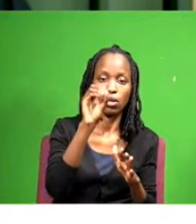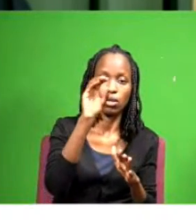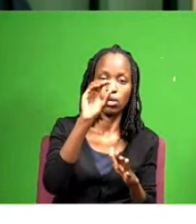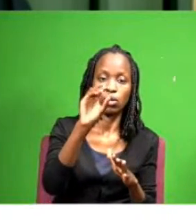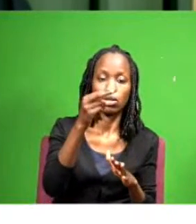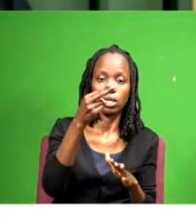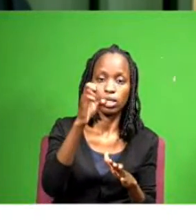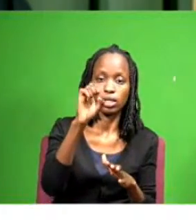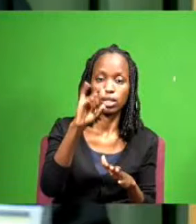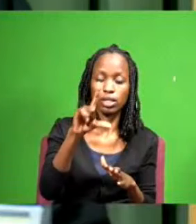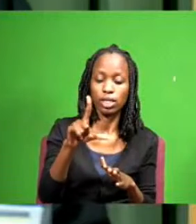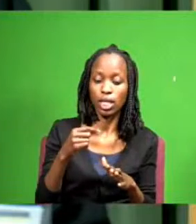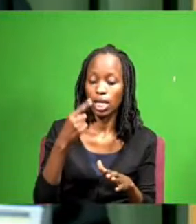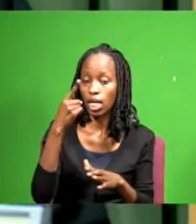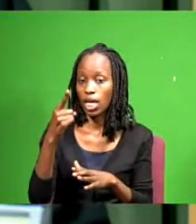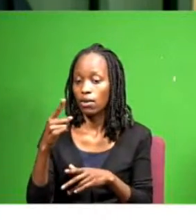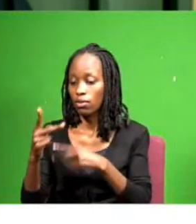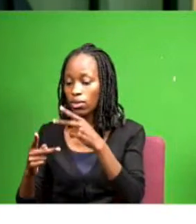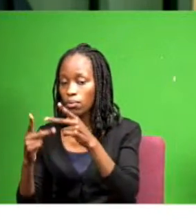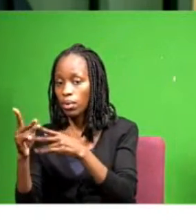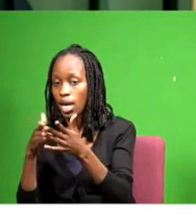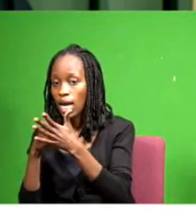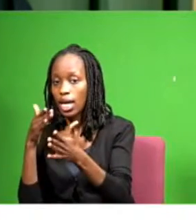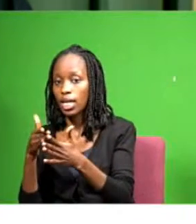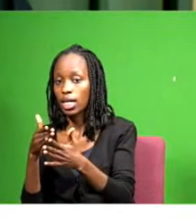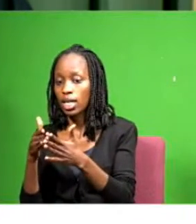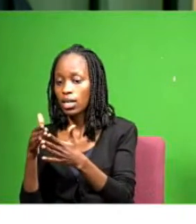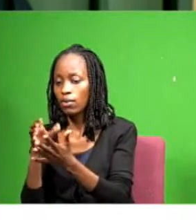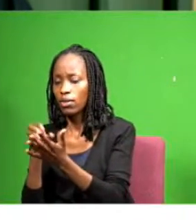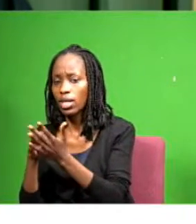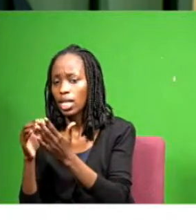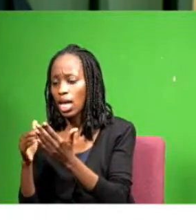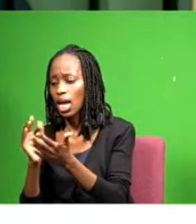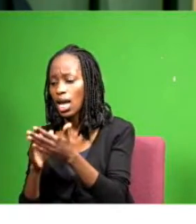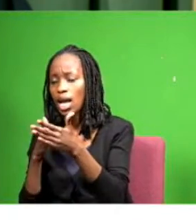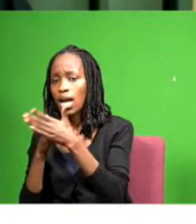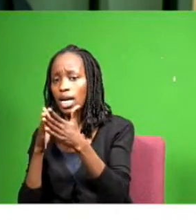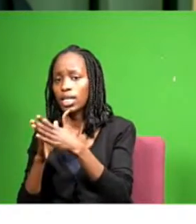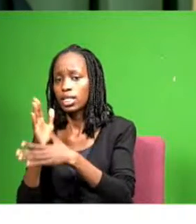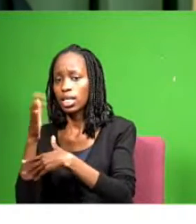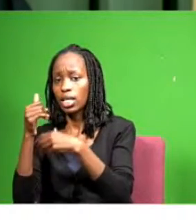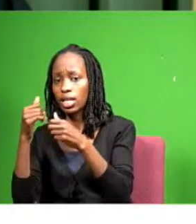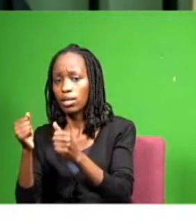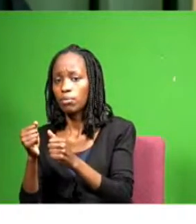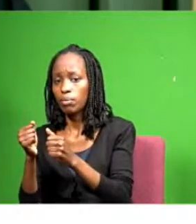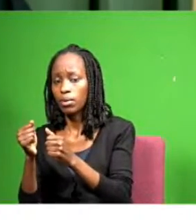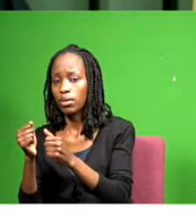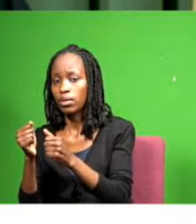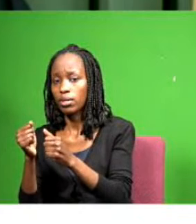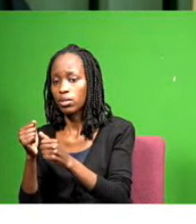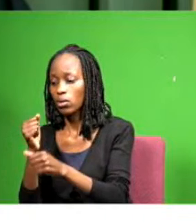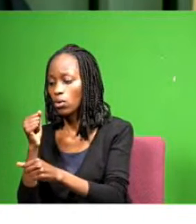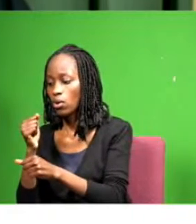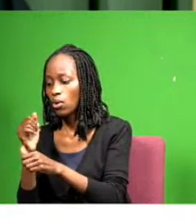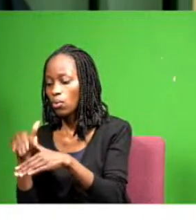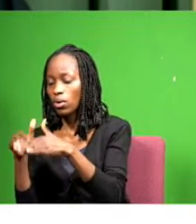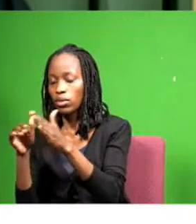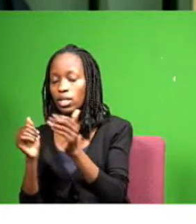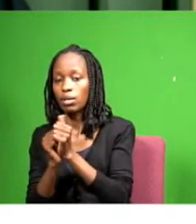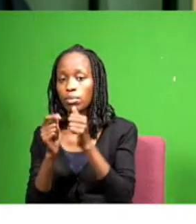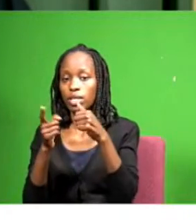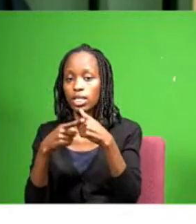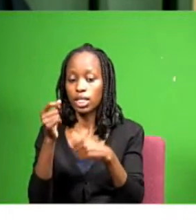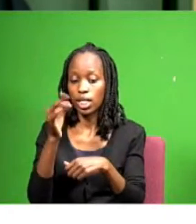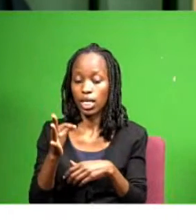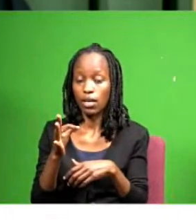petition, whether the proceedings against the President, Mr. Uhuru Muigai Kenyatta, were res judicata. Number 16, whether